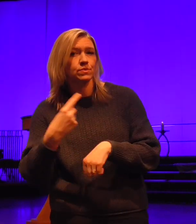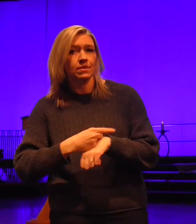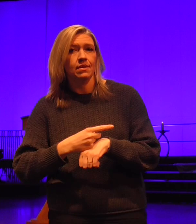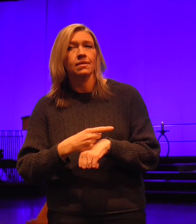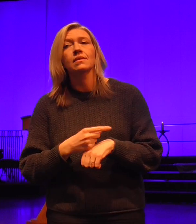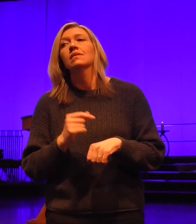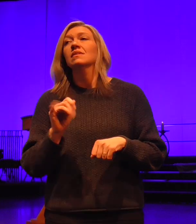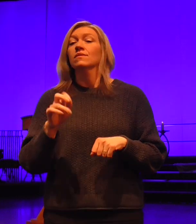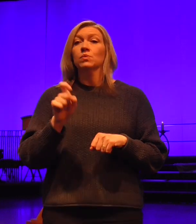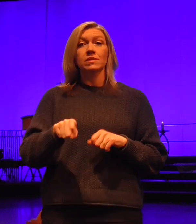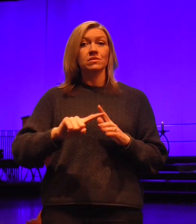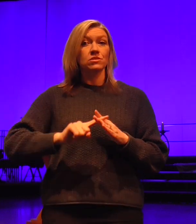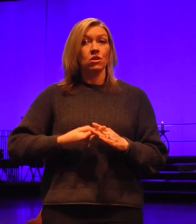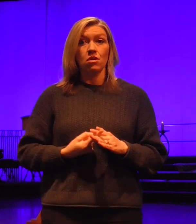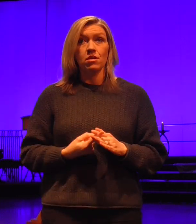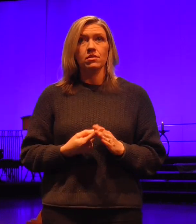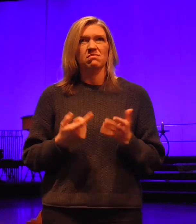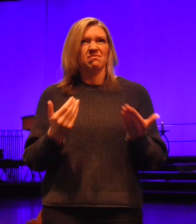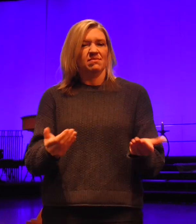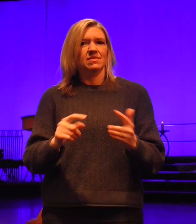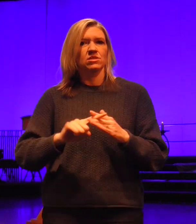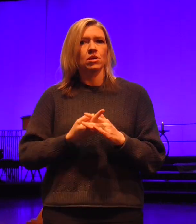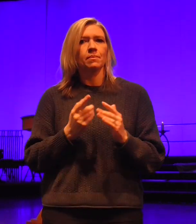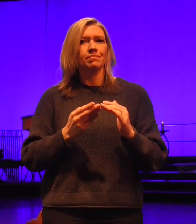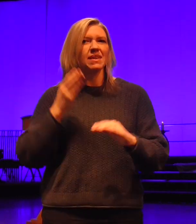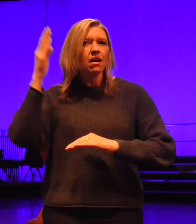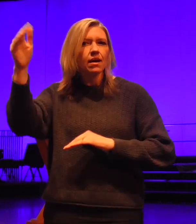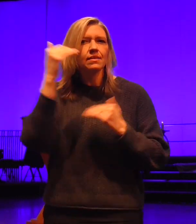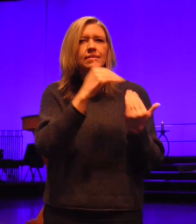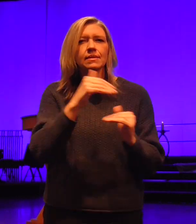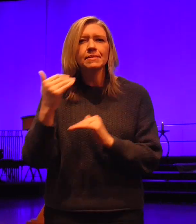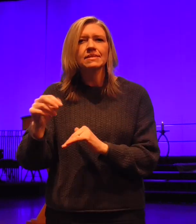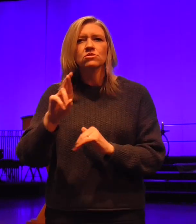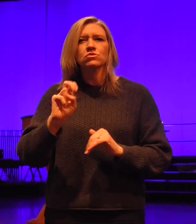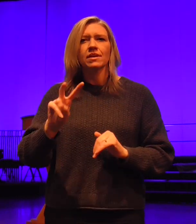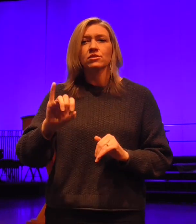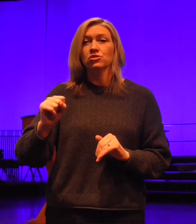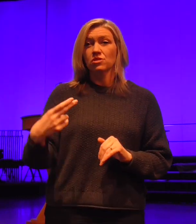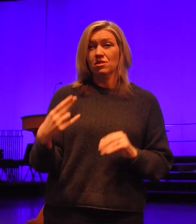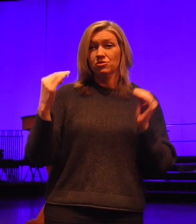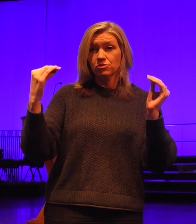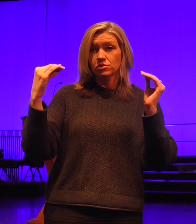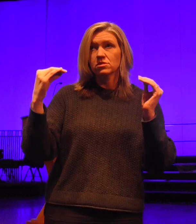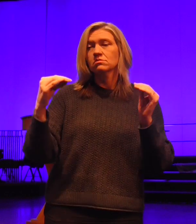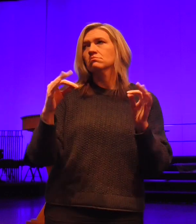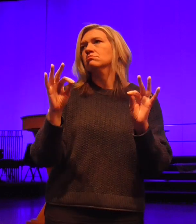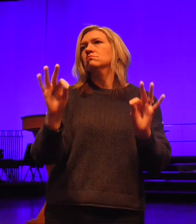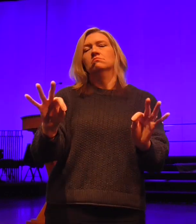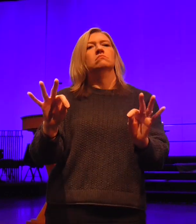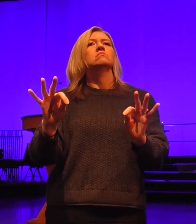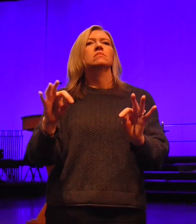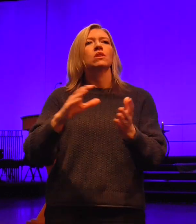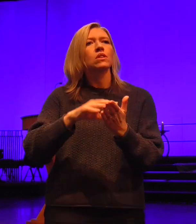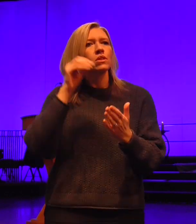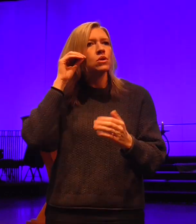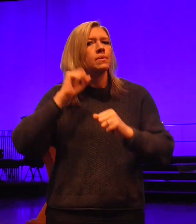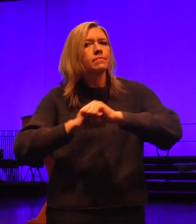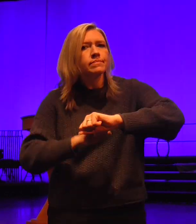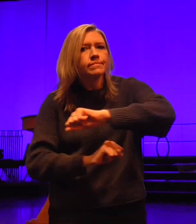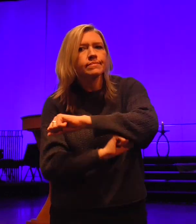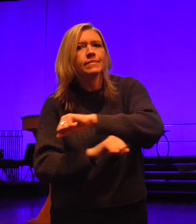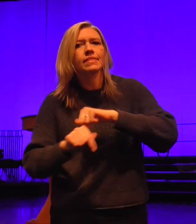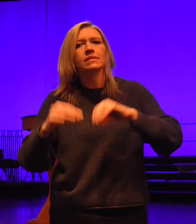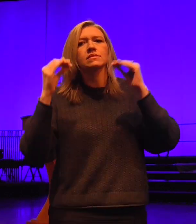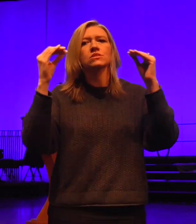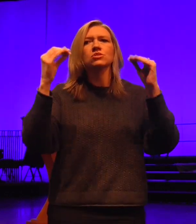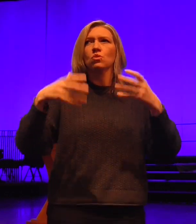so if you need to start with Beyond Limits with Reverend Josh. It's a great place to begin to learn about the basics of our teaching and what it